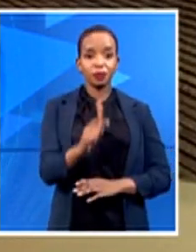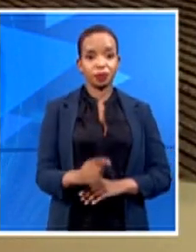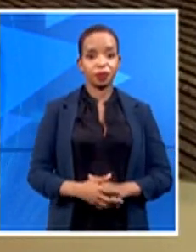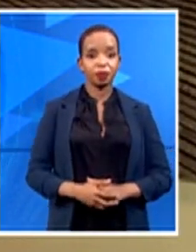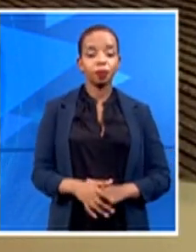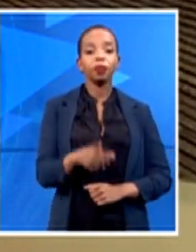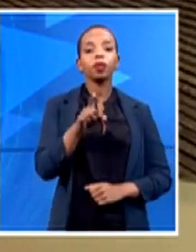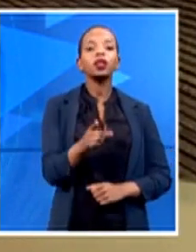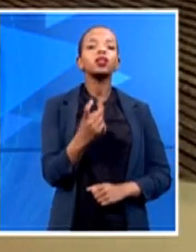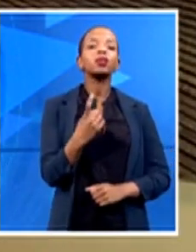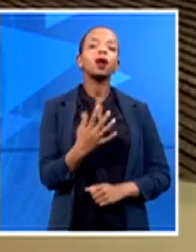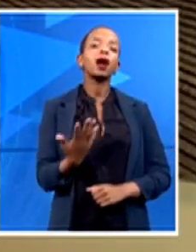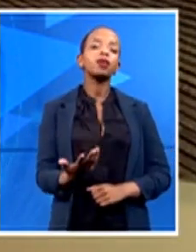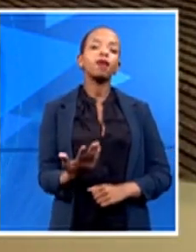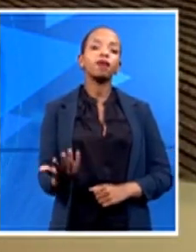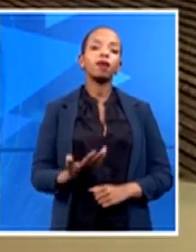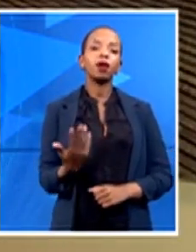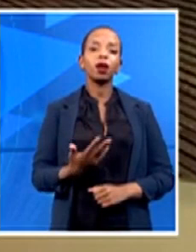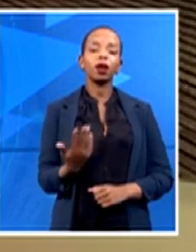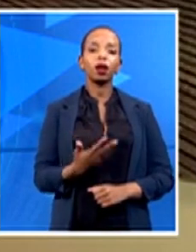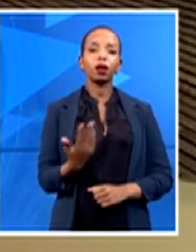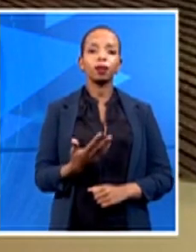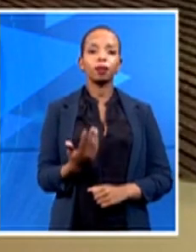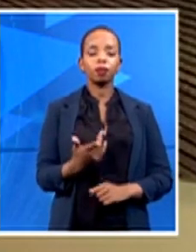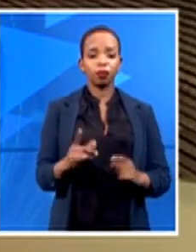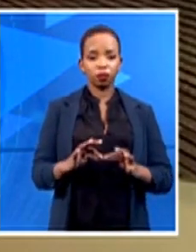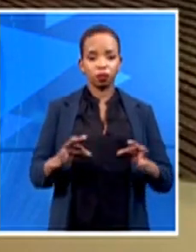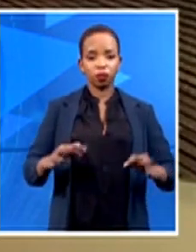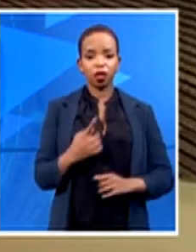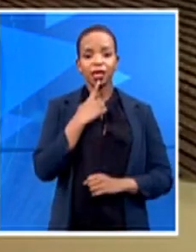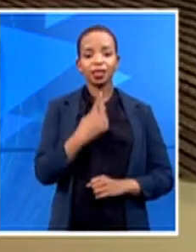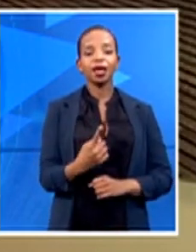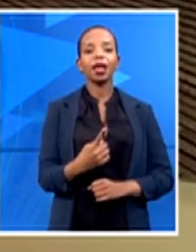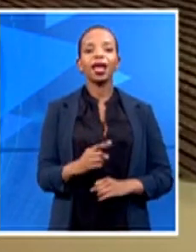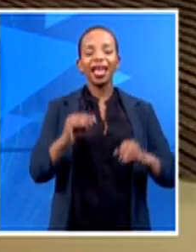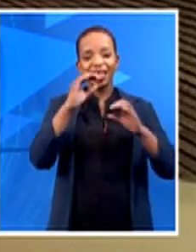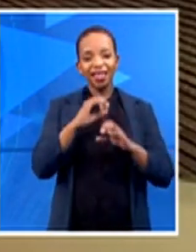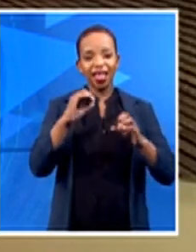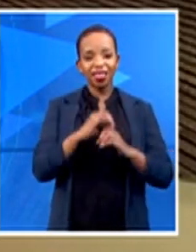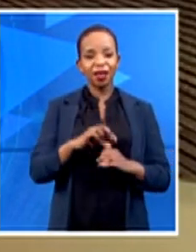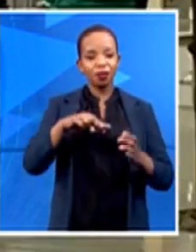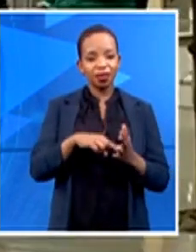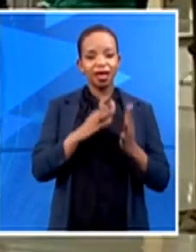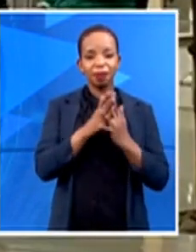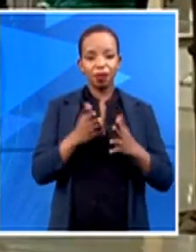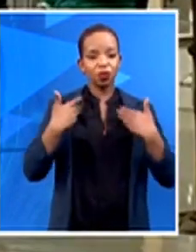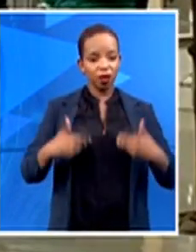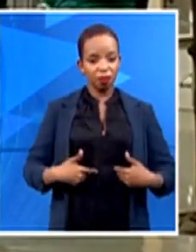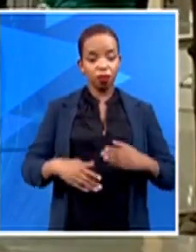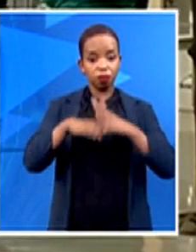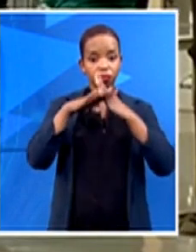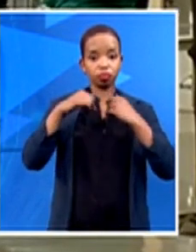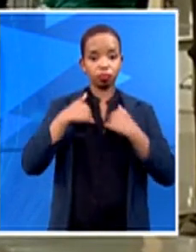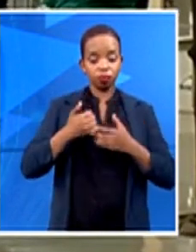says that nothing will stand between me and my patient. And that is the one thing that wakes me up in the morning. Yes,